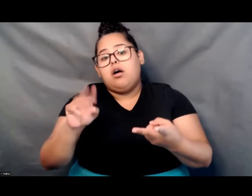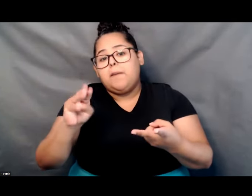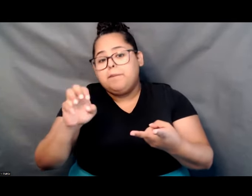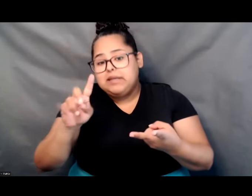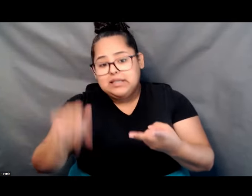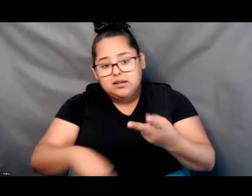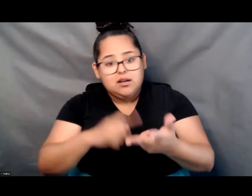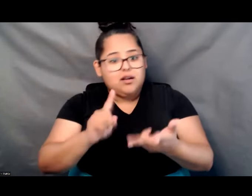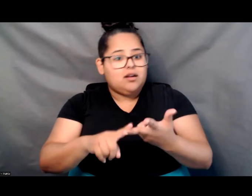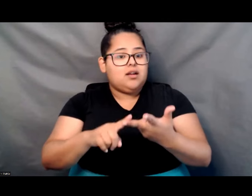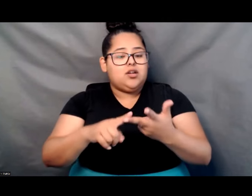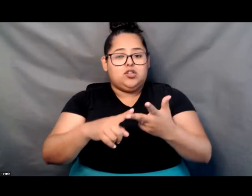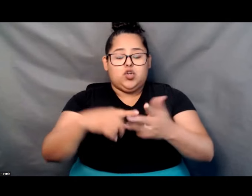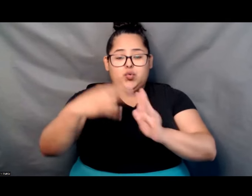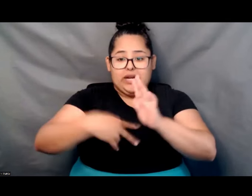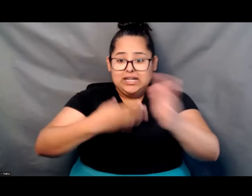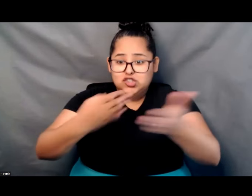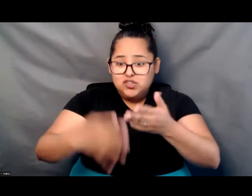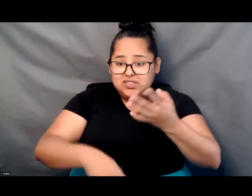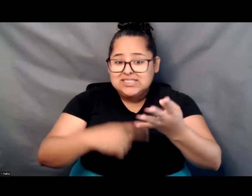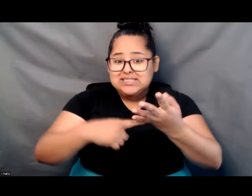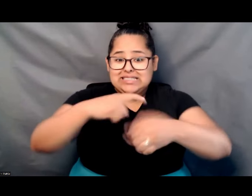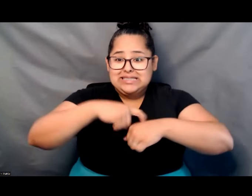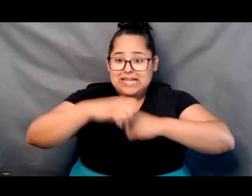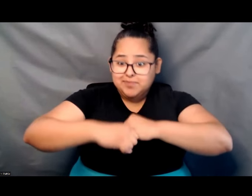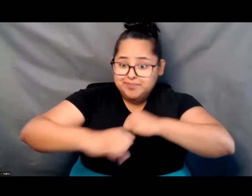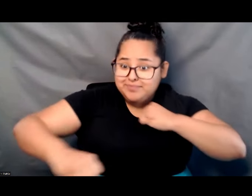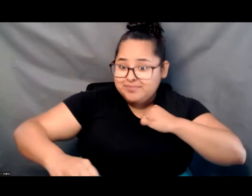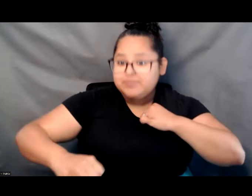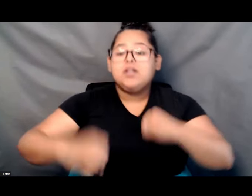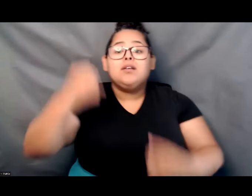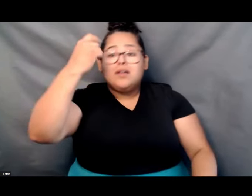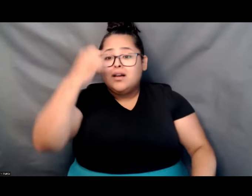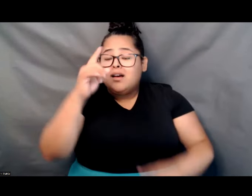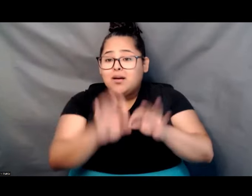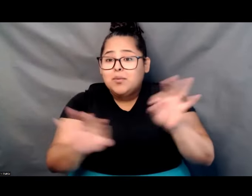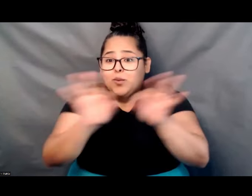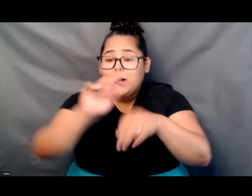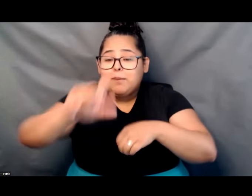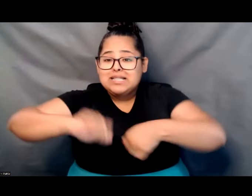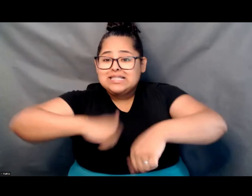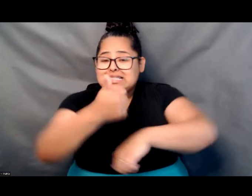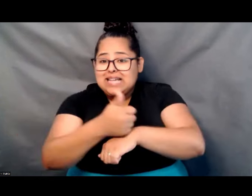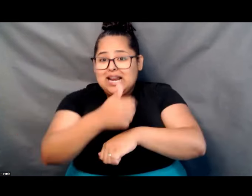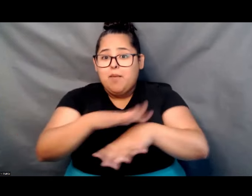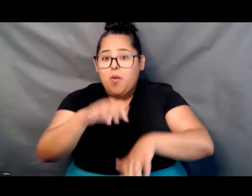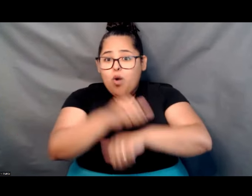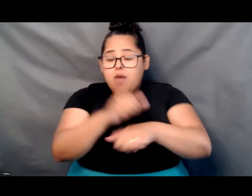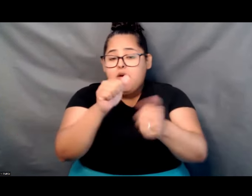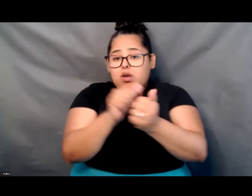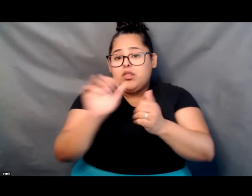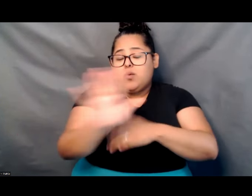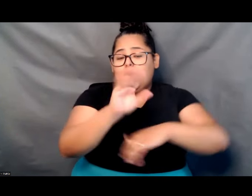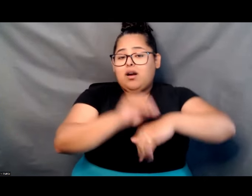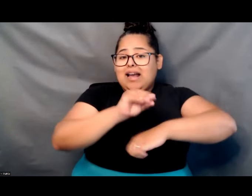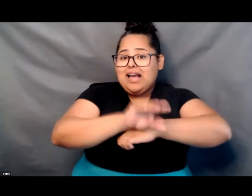services, or extended time. Students must make an appointment with their counselor to determine if they're eligible for testing